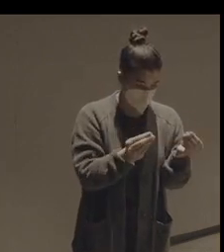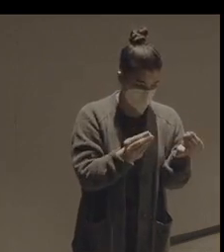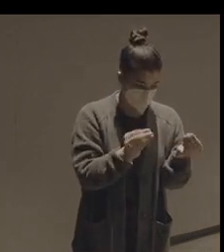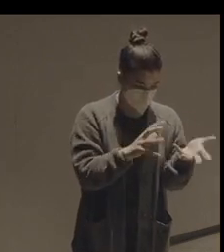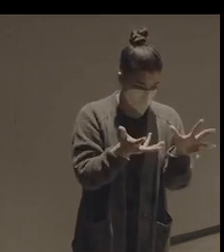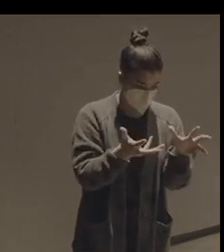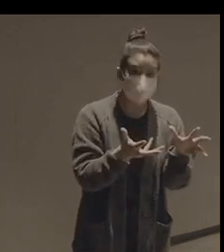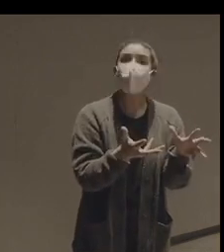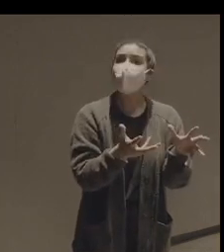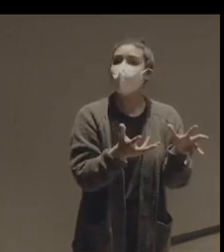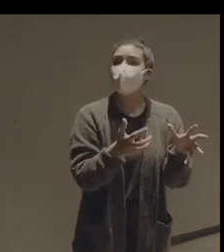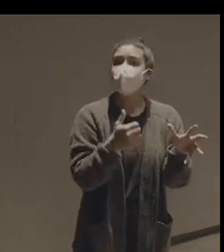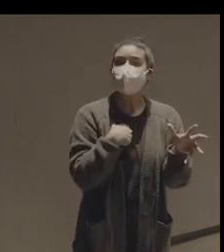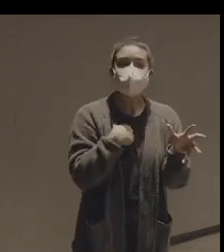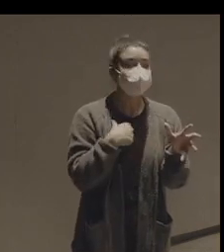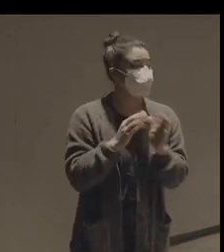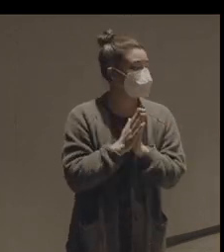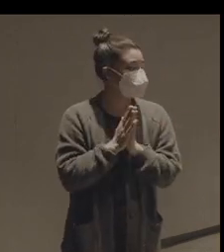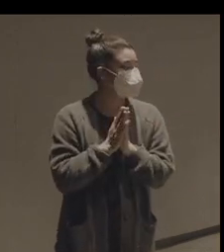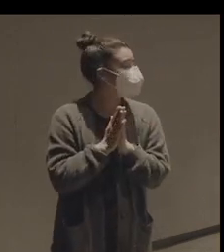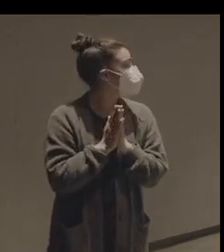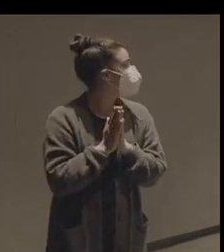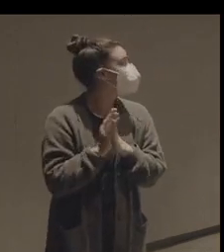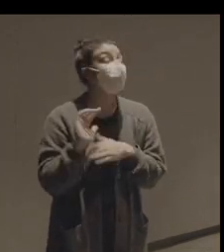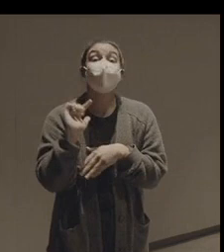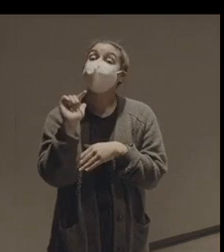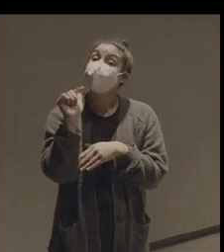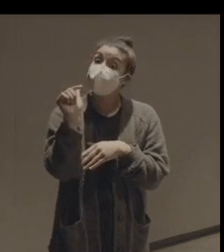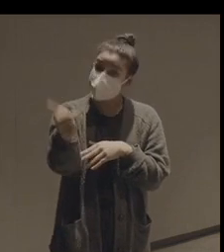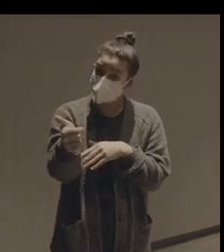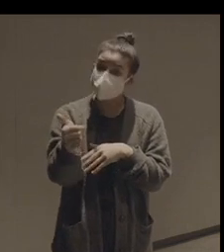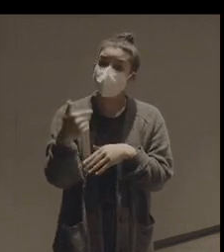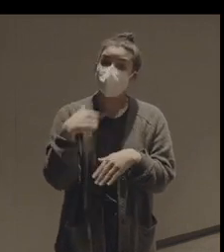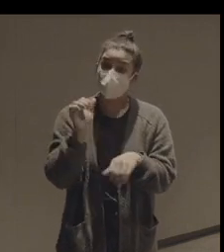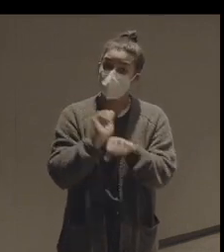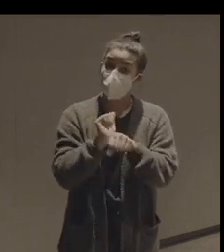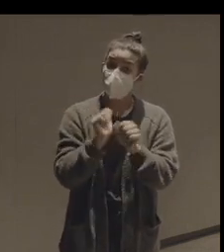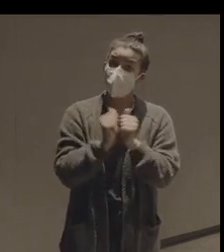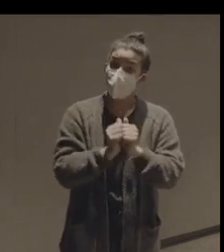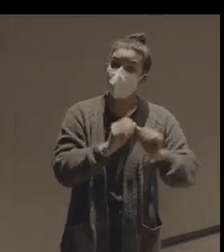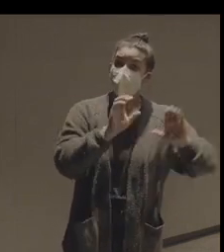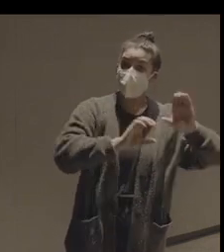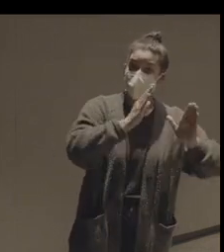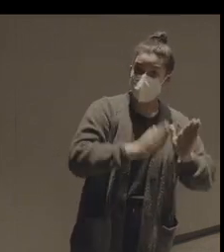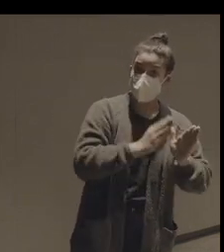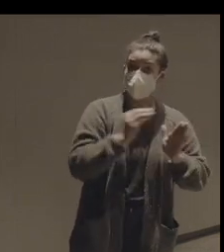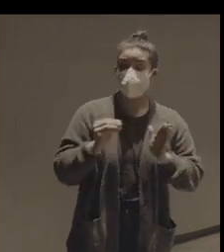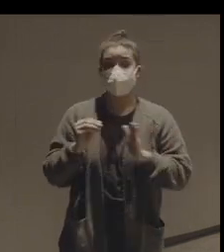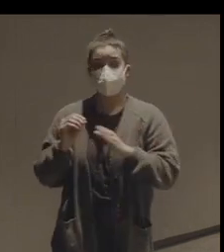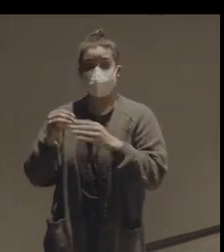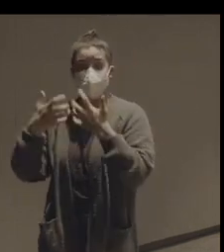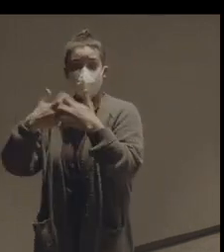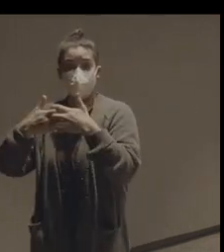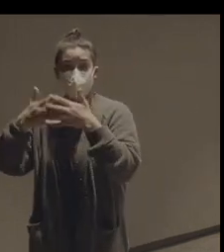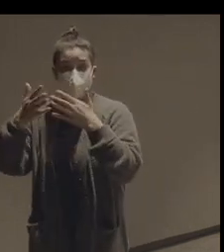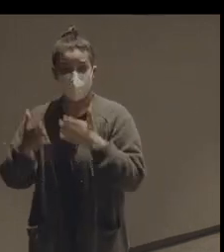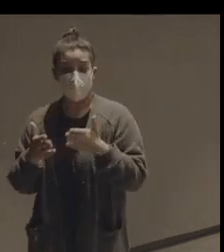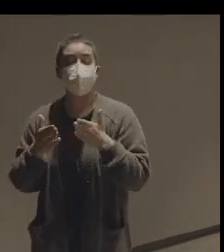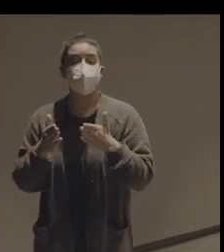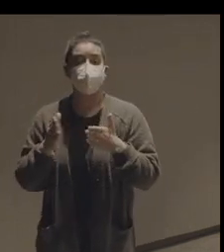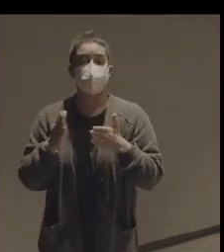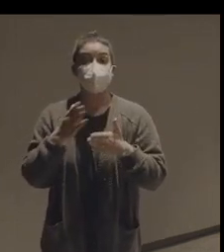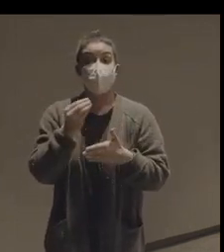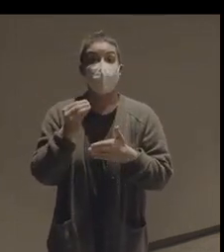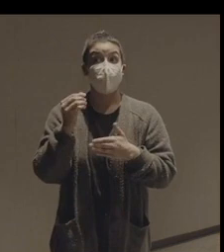Later, the artist would work directly with chemists and manufacturers and a longtime collaborator and fabricator and technical expert,